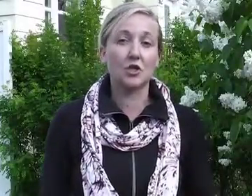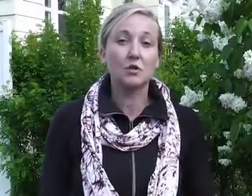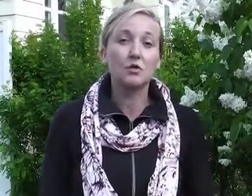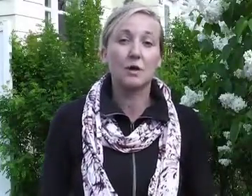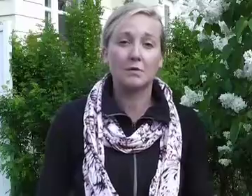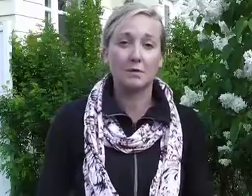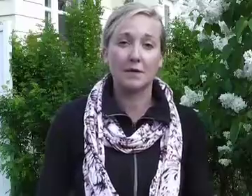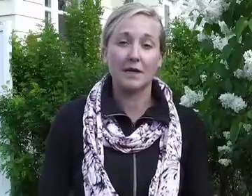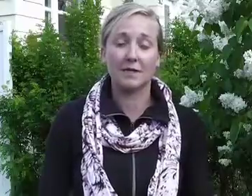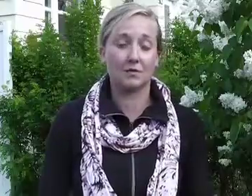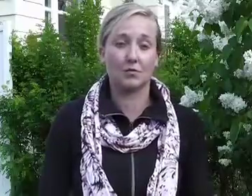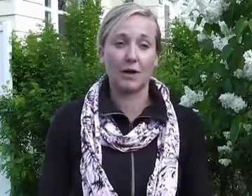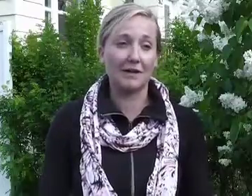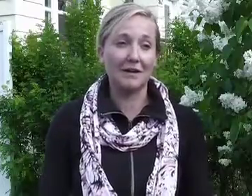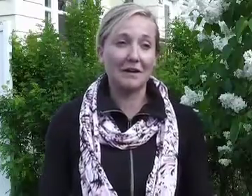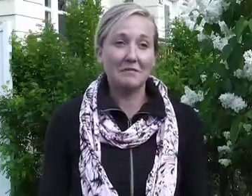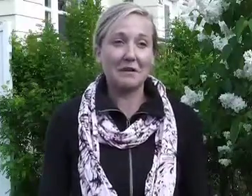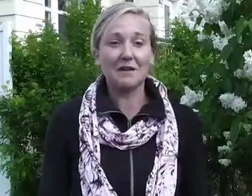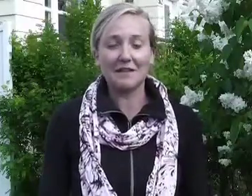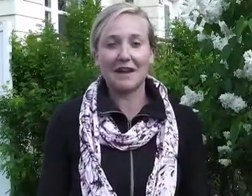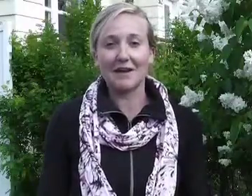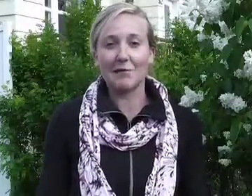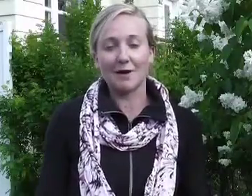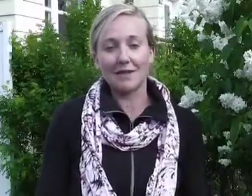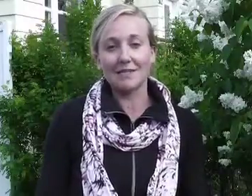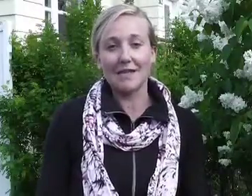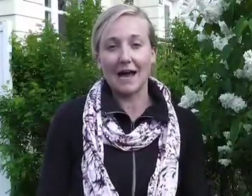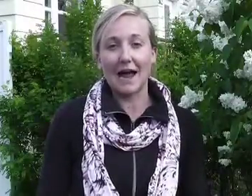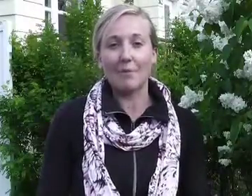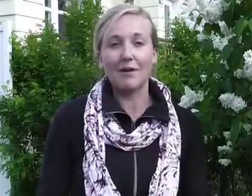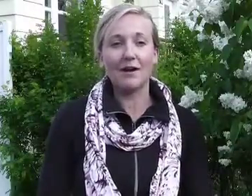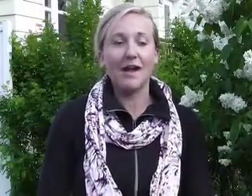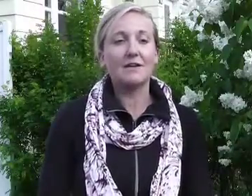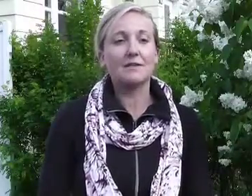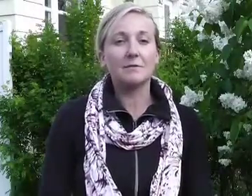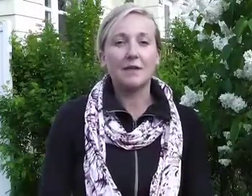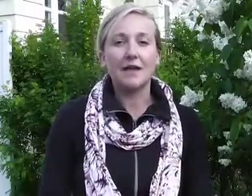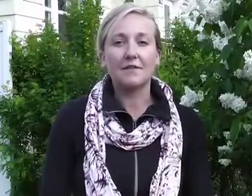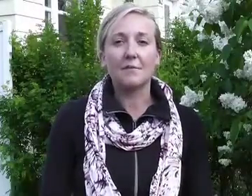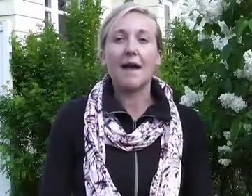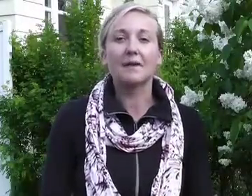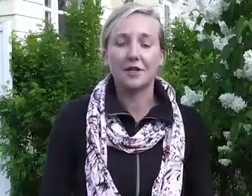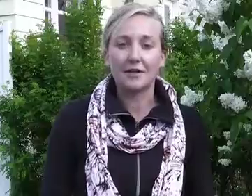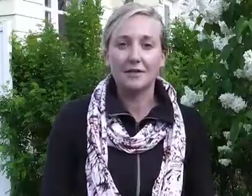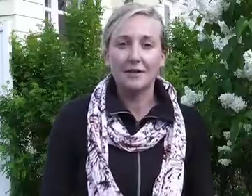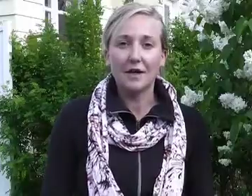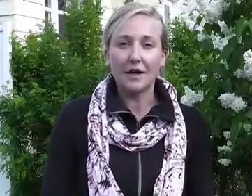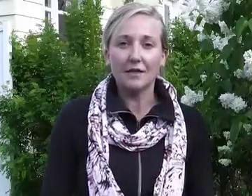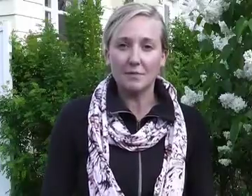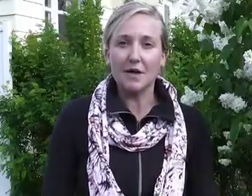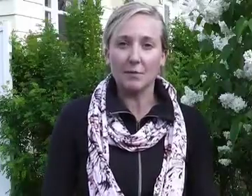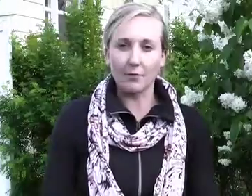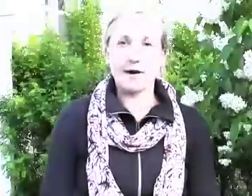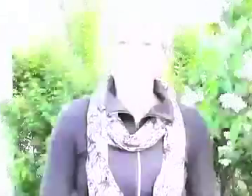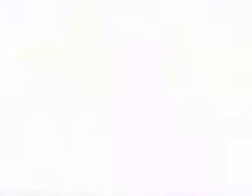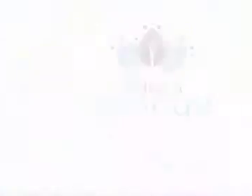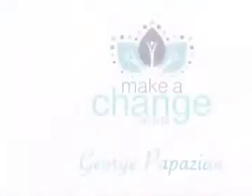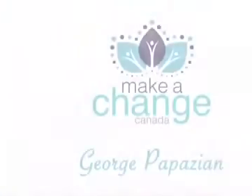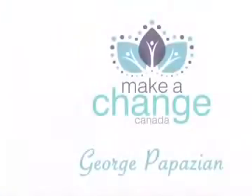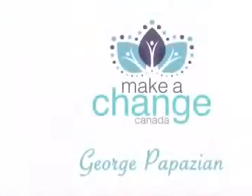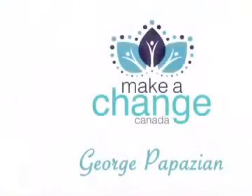just a huge win for me, and it's a great feeling that I get when I see that happen. And to me, that's the magic in the BA